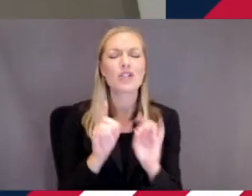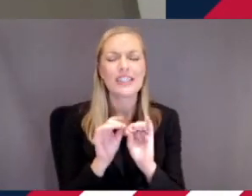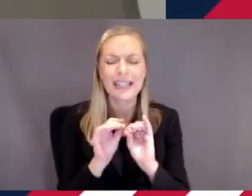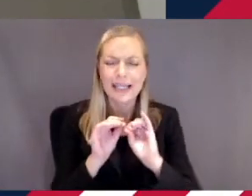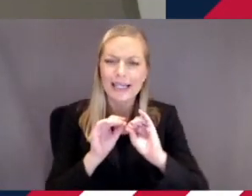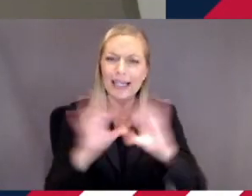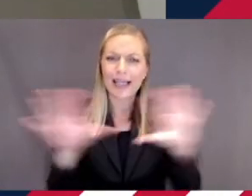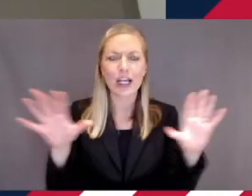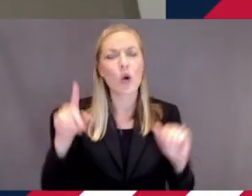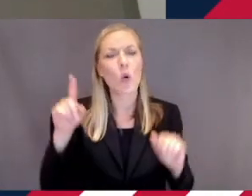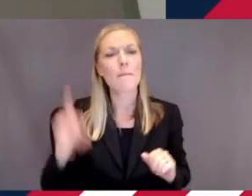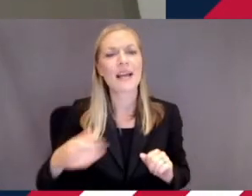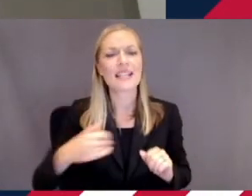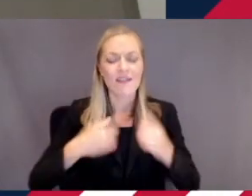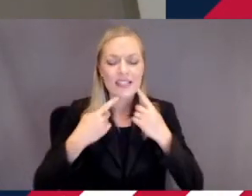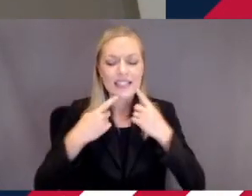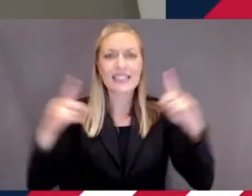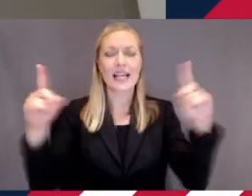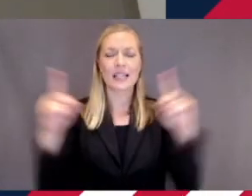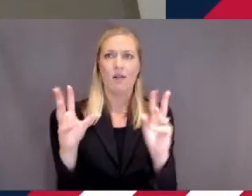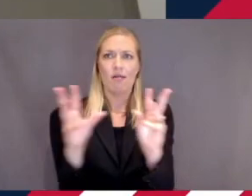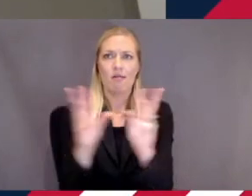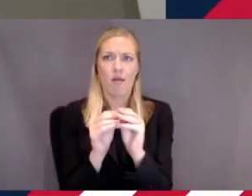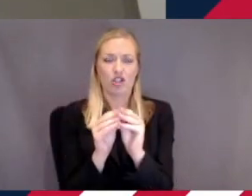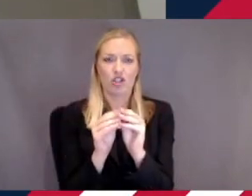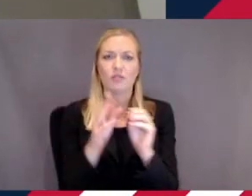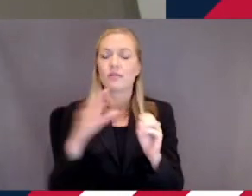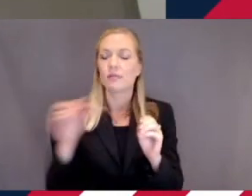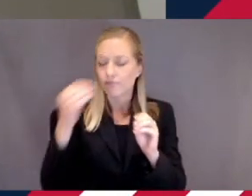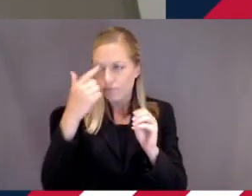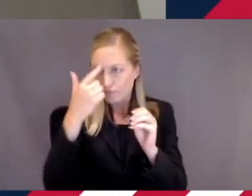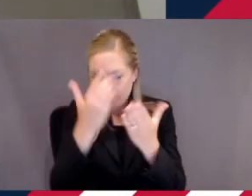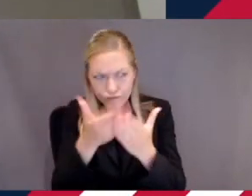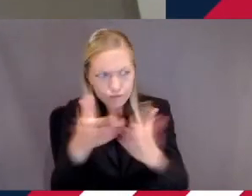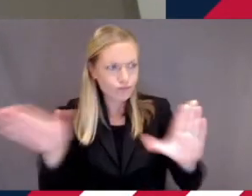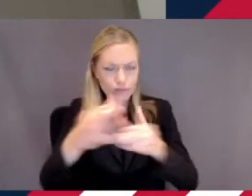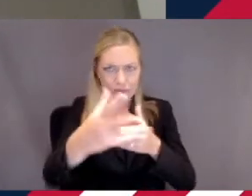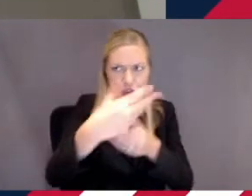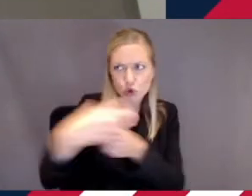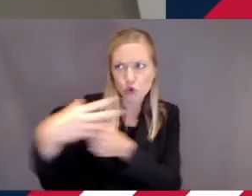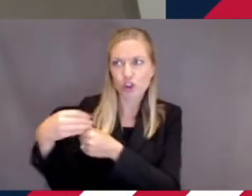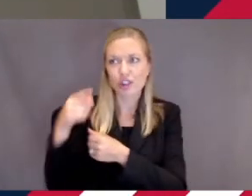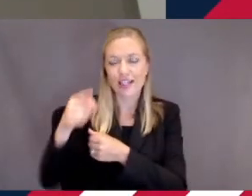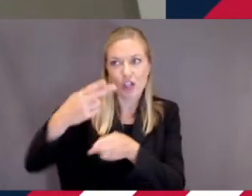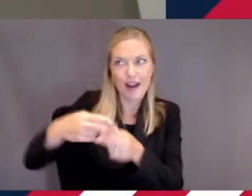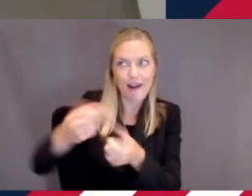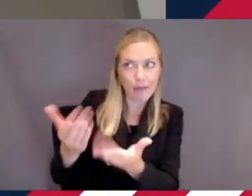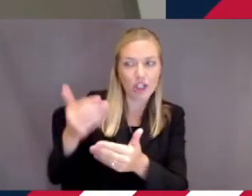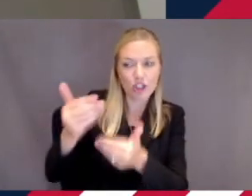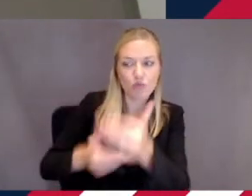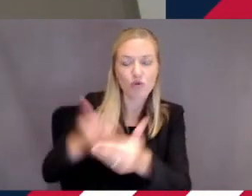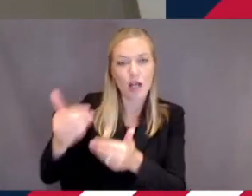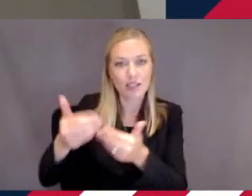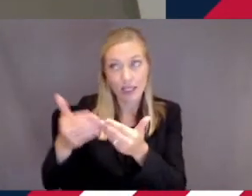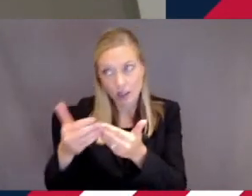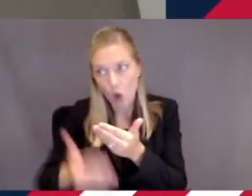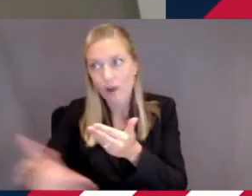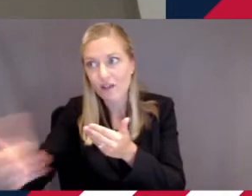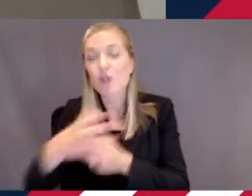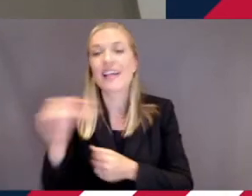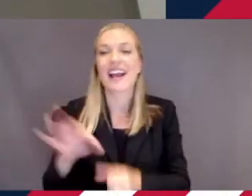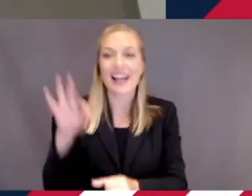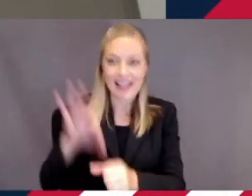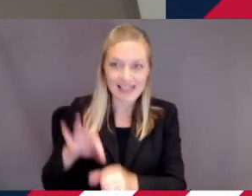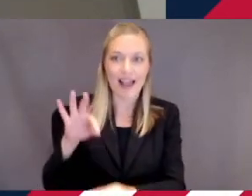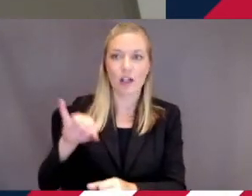successful convention, an inclusive nominating process moving forward, and most importantly, the election of Joe Biden. I move to